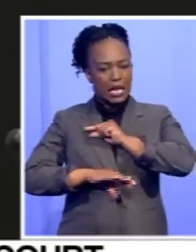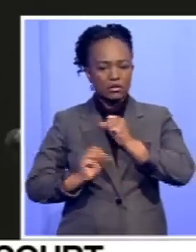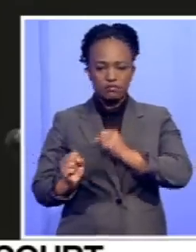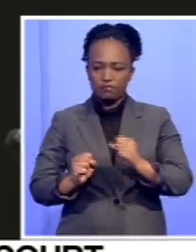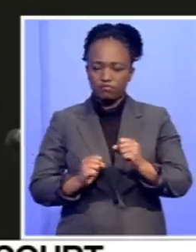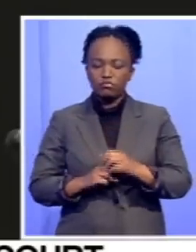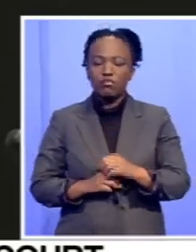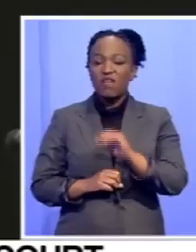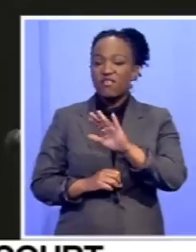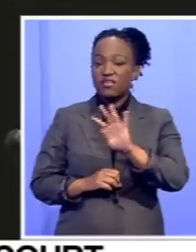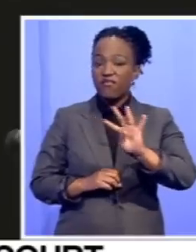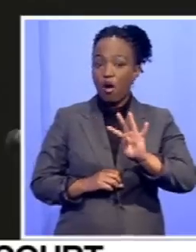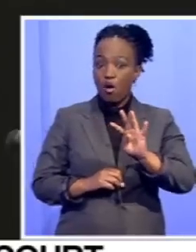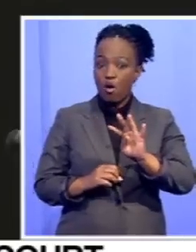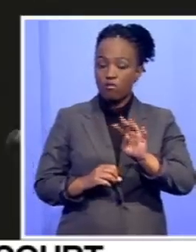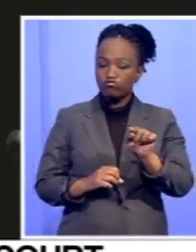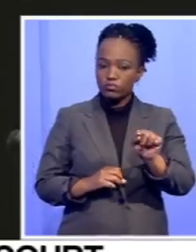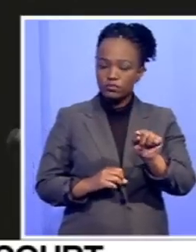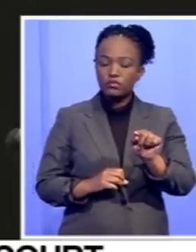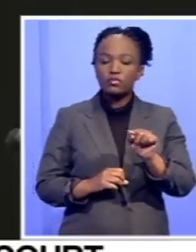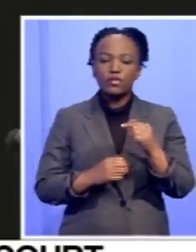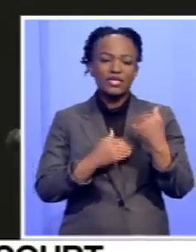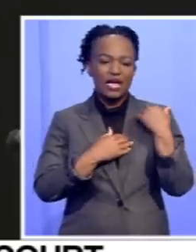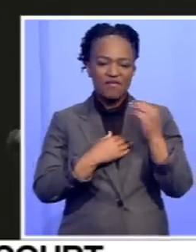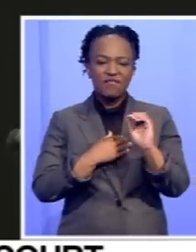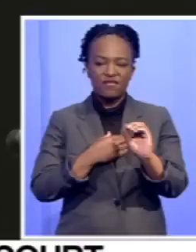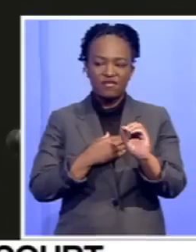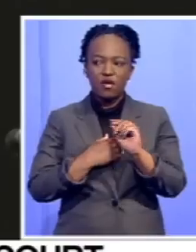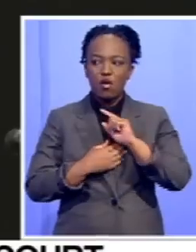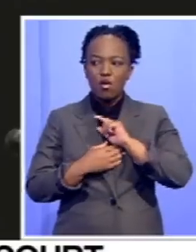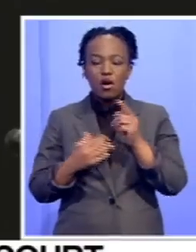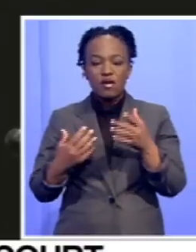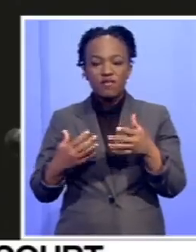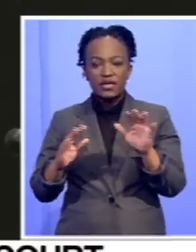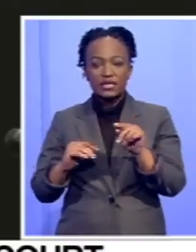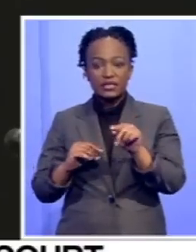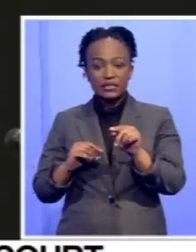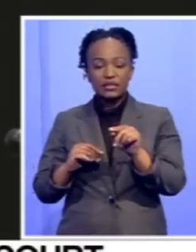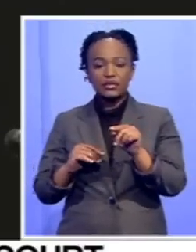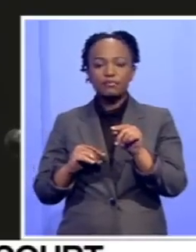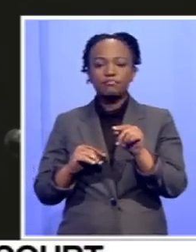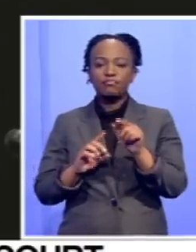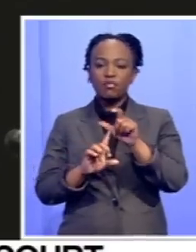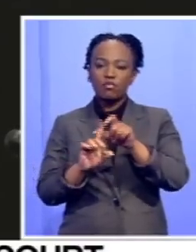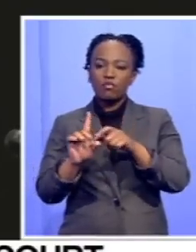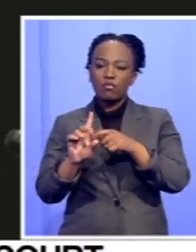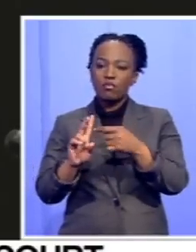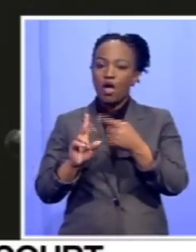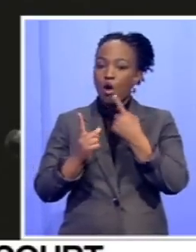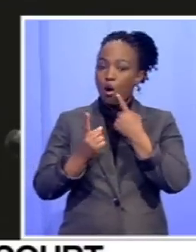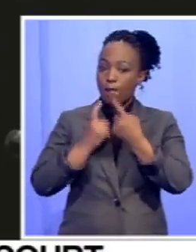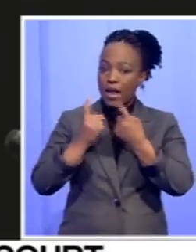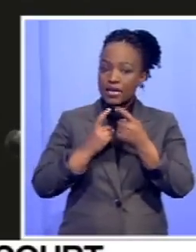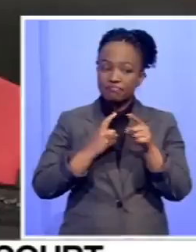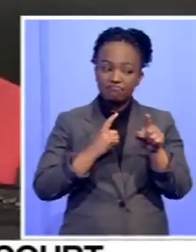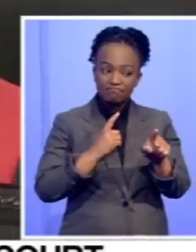54. This is particularly so if regard is had to the material contradictions in the testimony of the complainant, Colonel Venter,